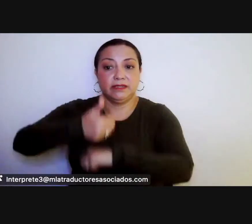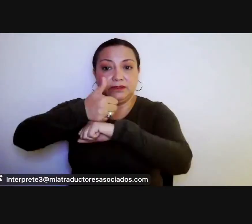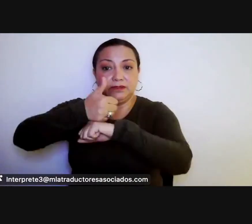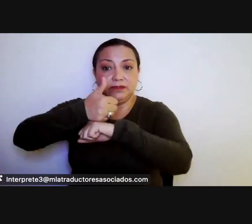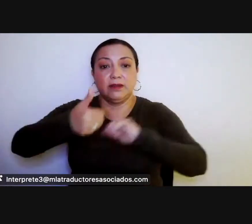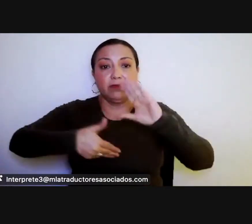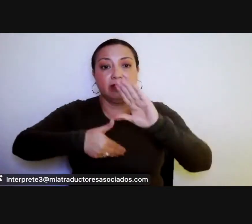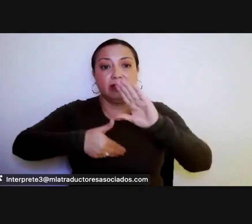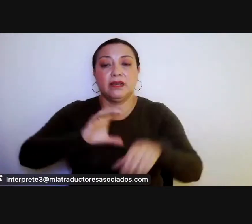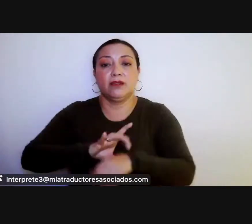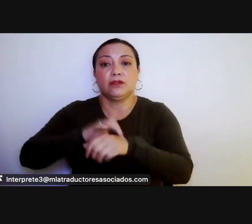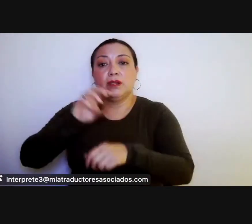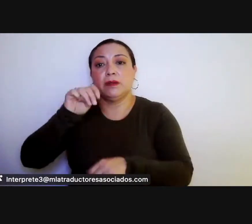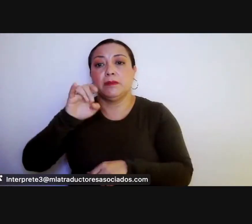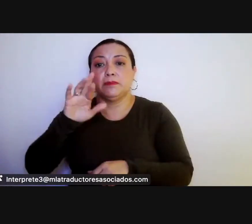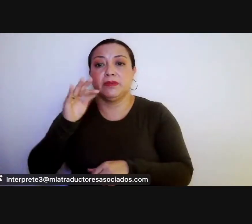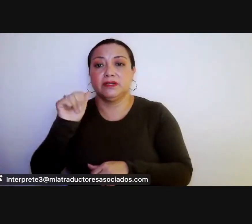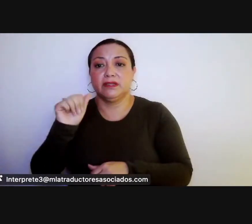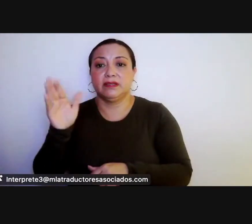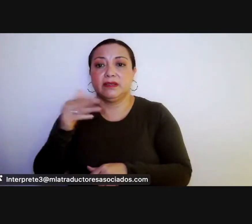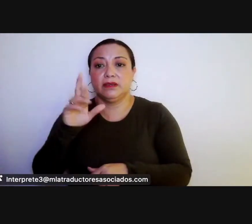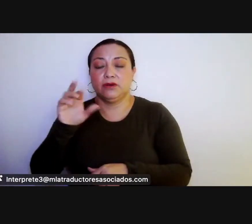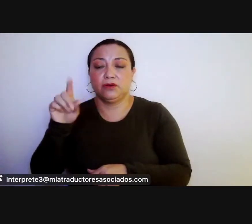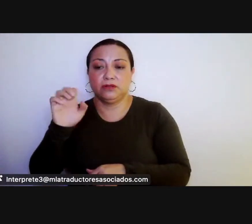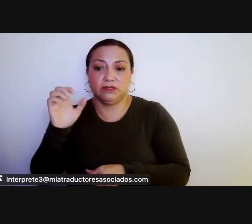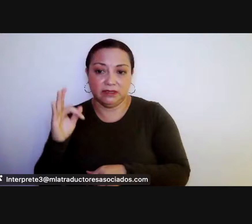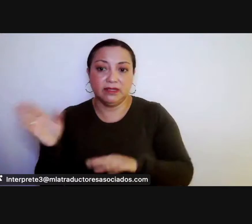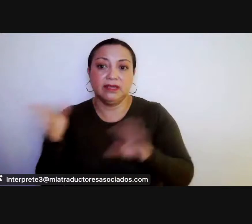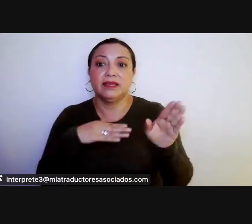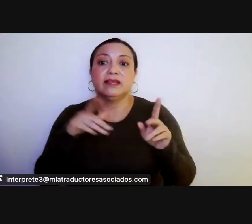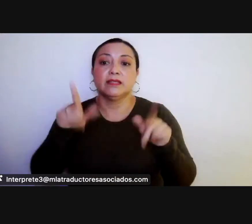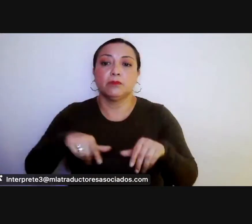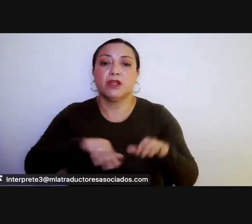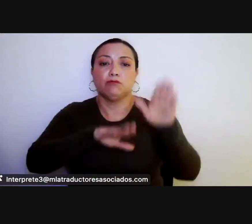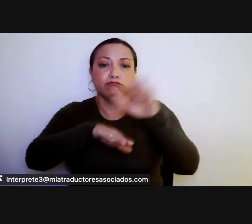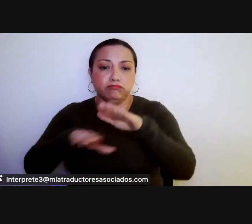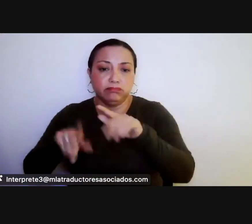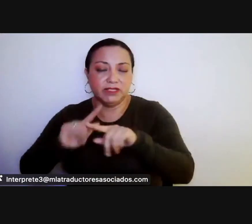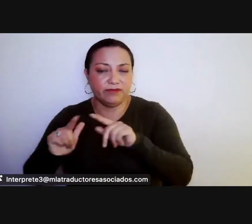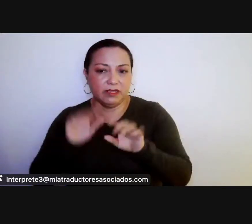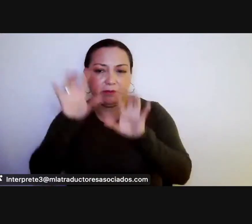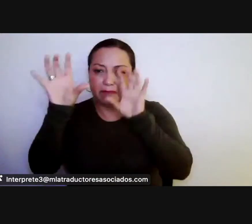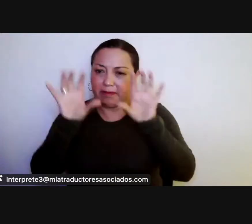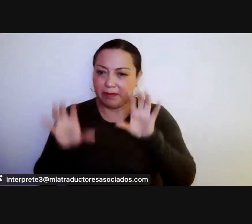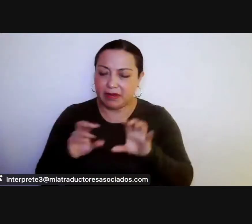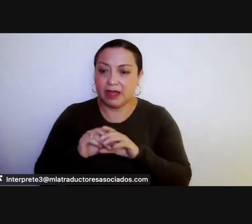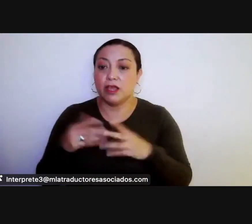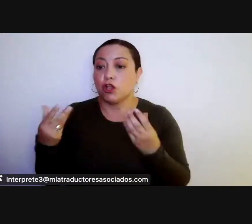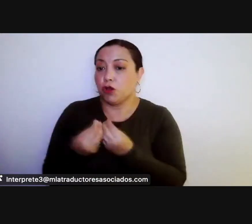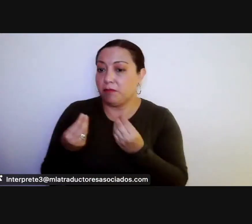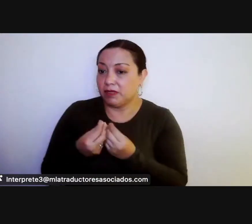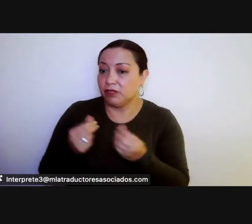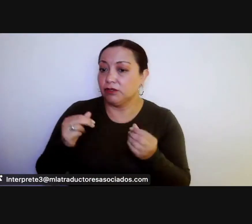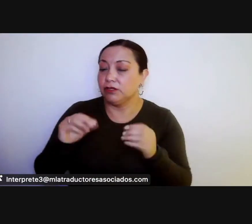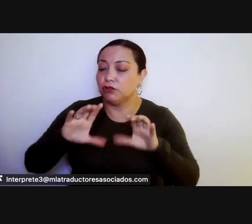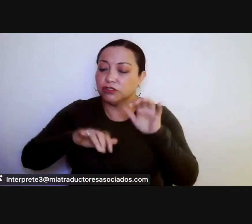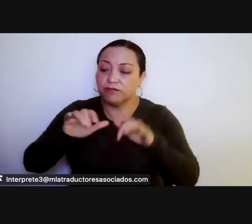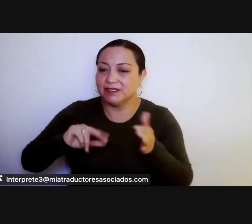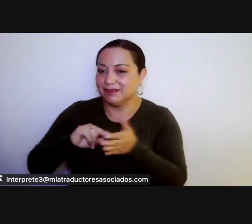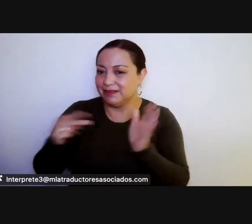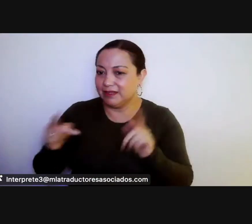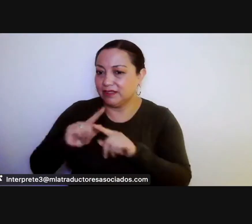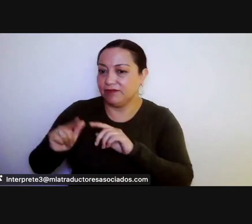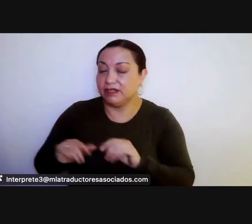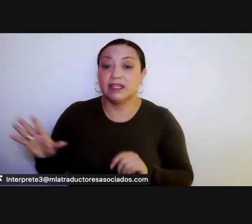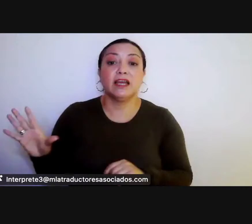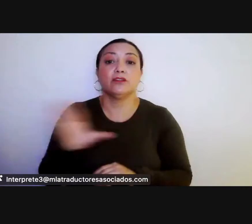director, Ms. Roses, a representative of countries. I see colleagues from the technical departments and you